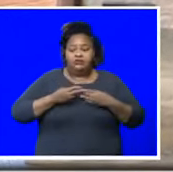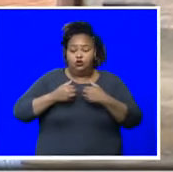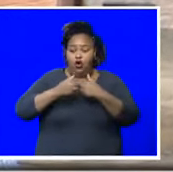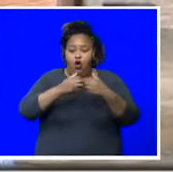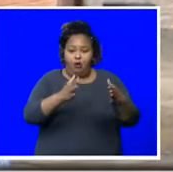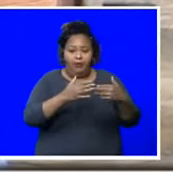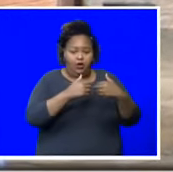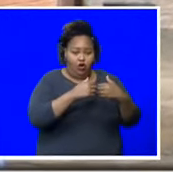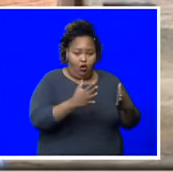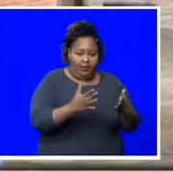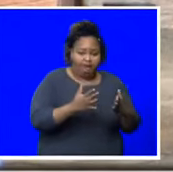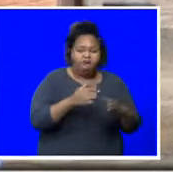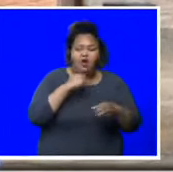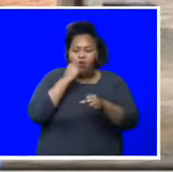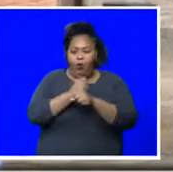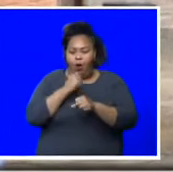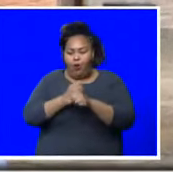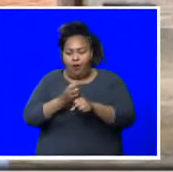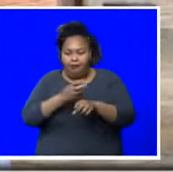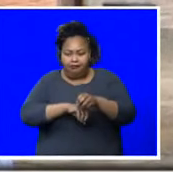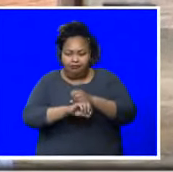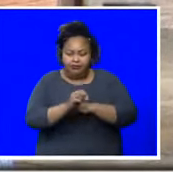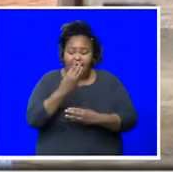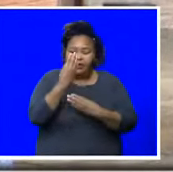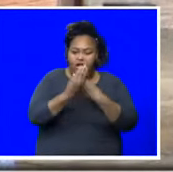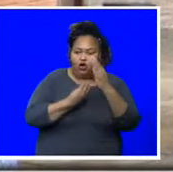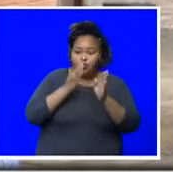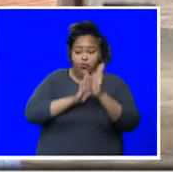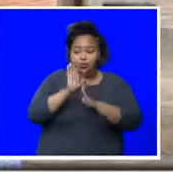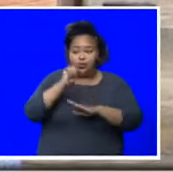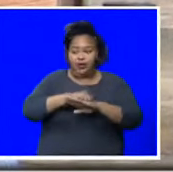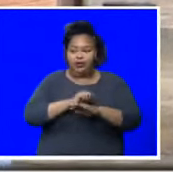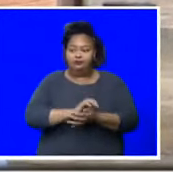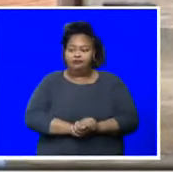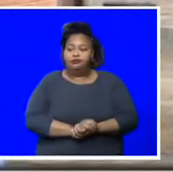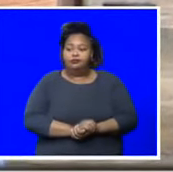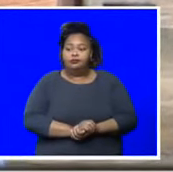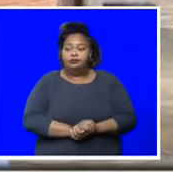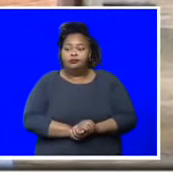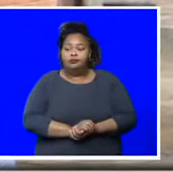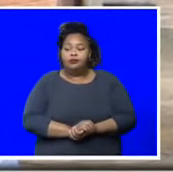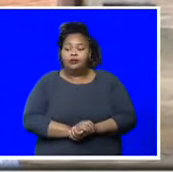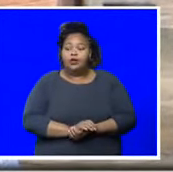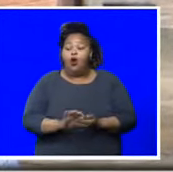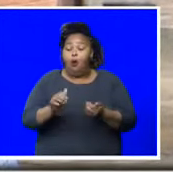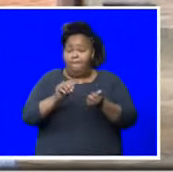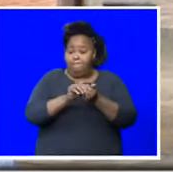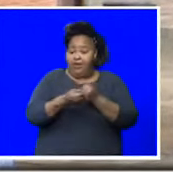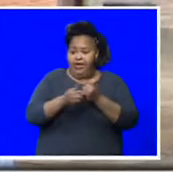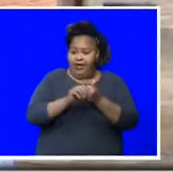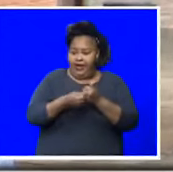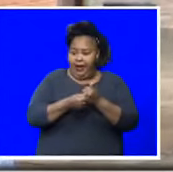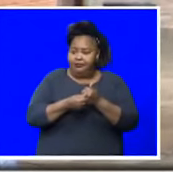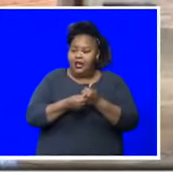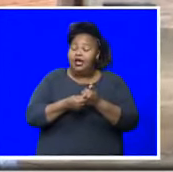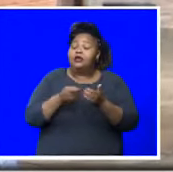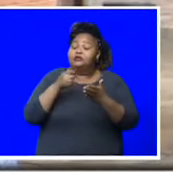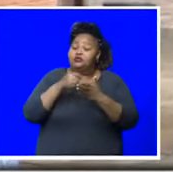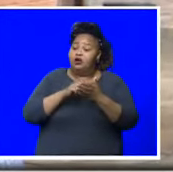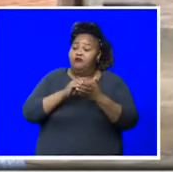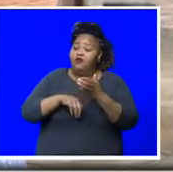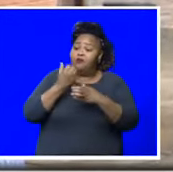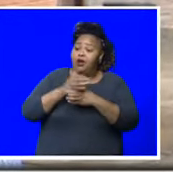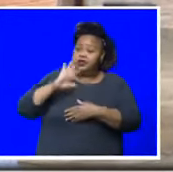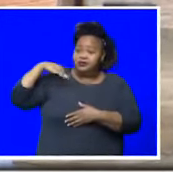be surprised ukuthi in terms of umbila lesinawo lesungenisa ko live it's in hundreds of millions lo ungakhanza